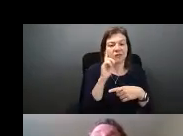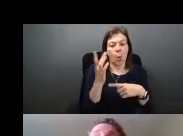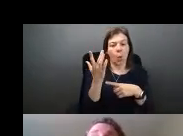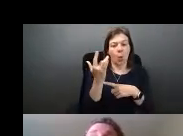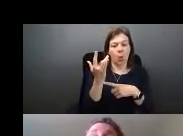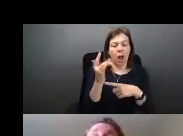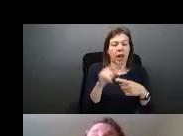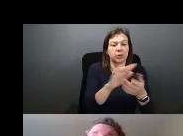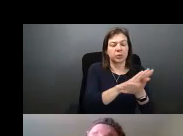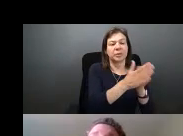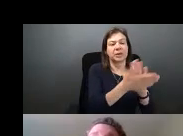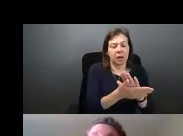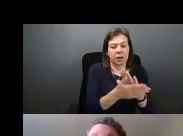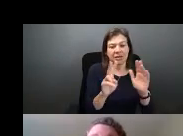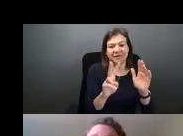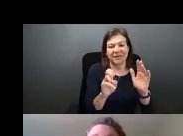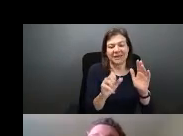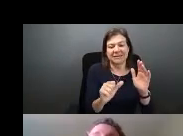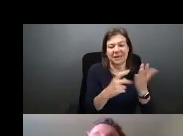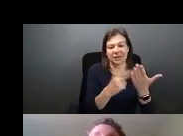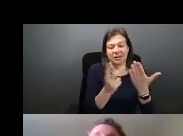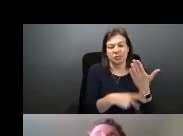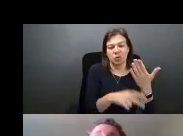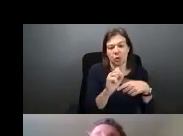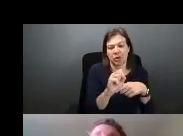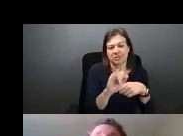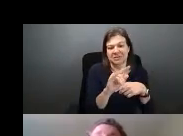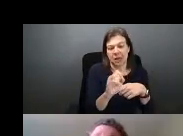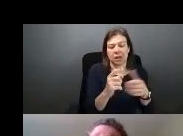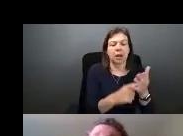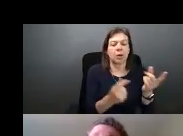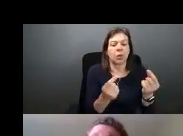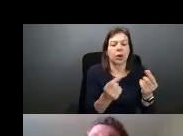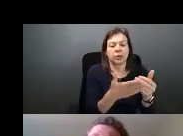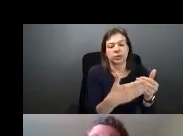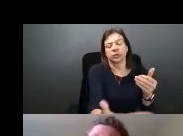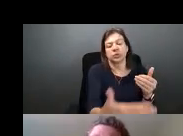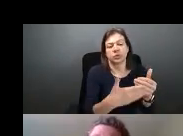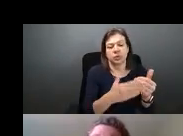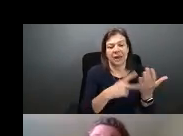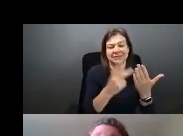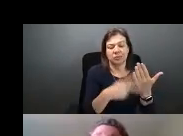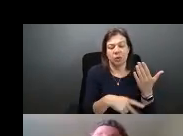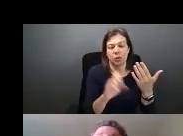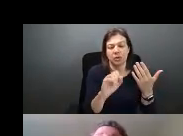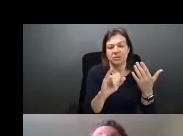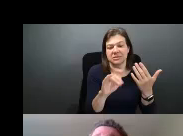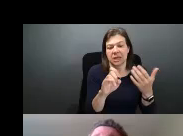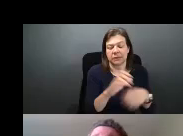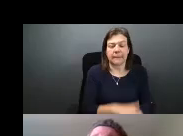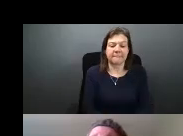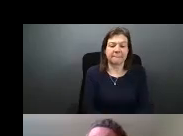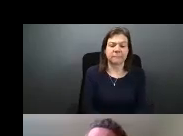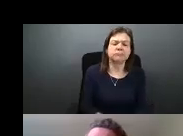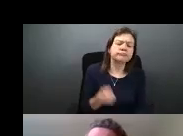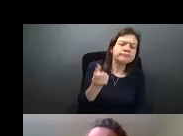should become a VSA program site and what you will do as a VSA program site. Tell us